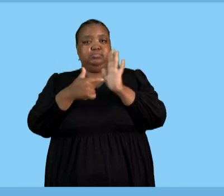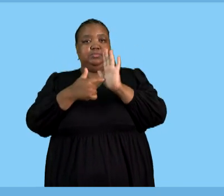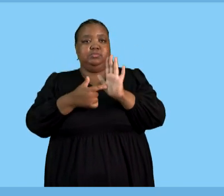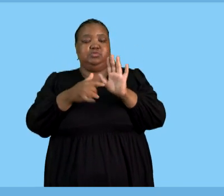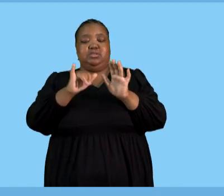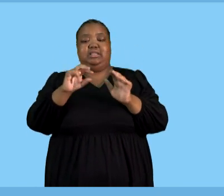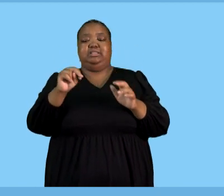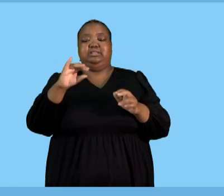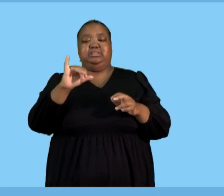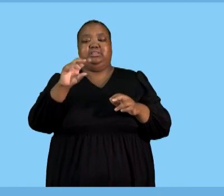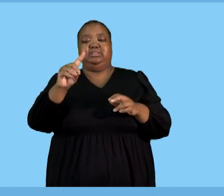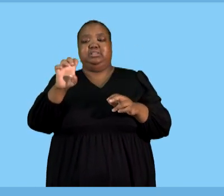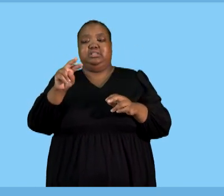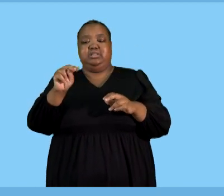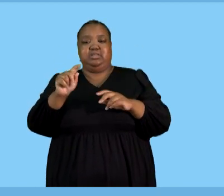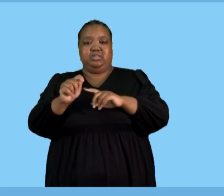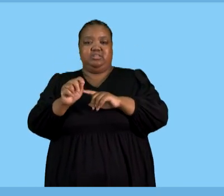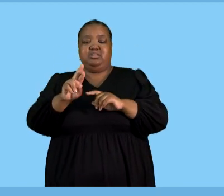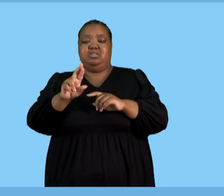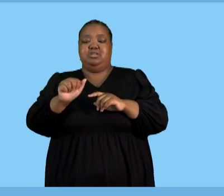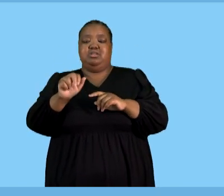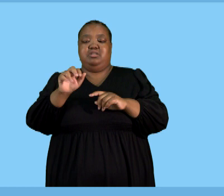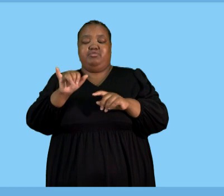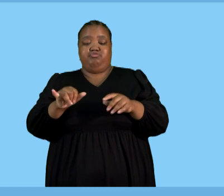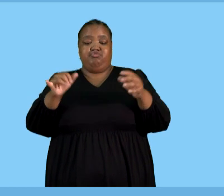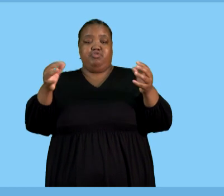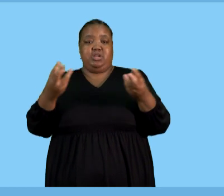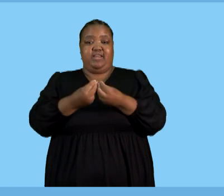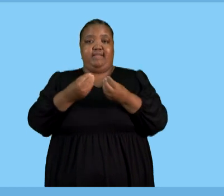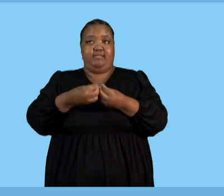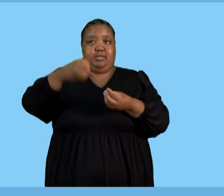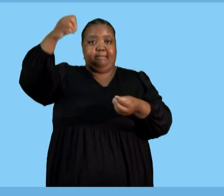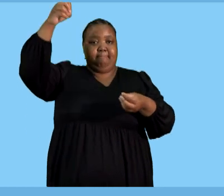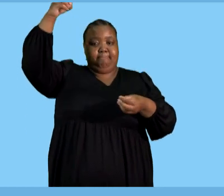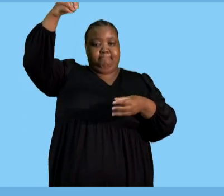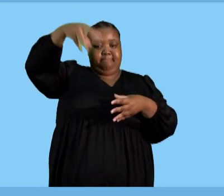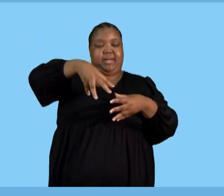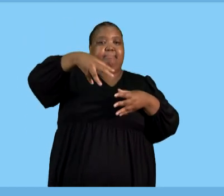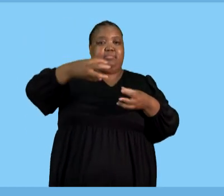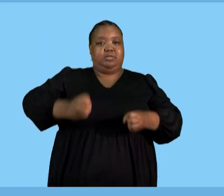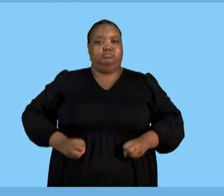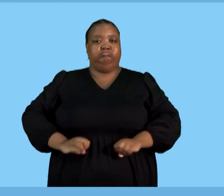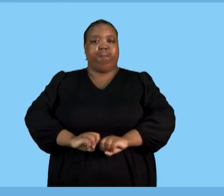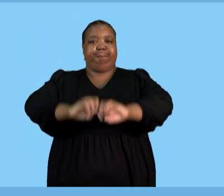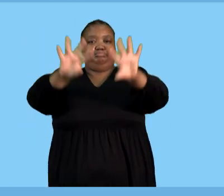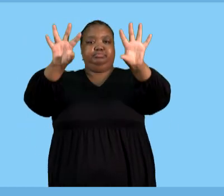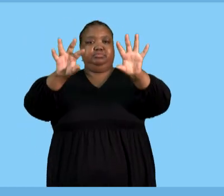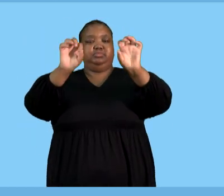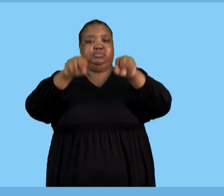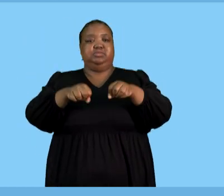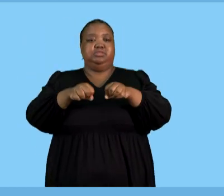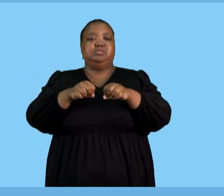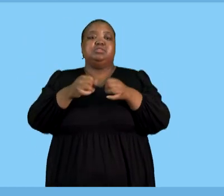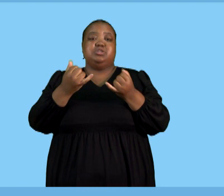the arrowhead. This is our incident ray coming into the surface and then bounces off the surface. Now, if it bounces off